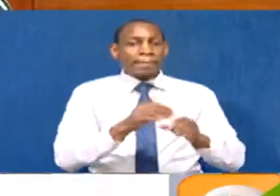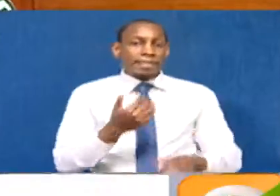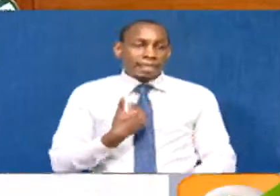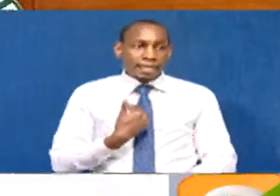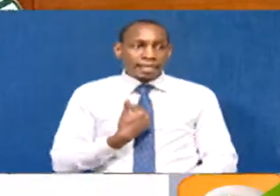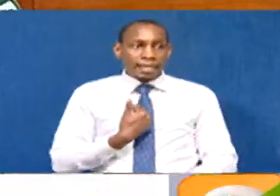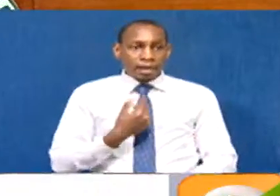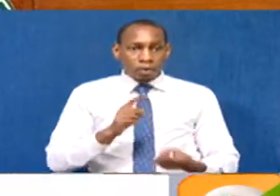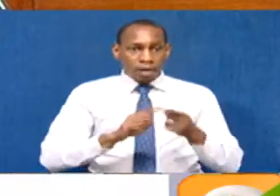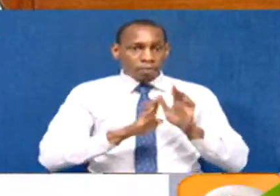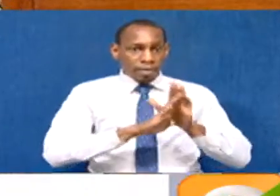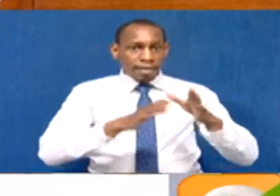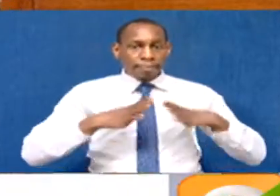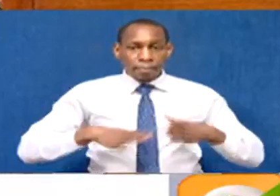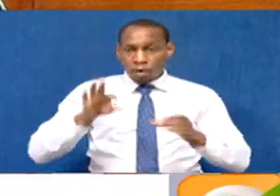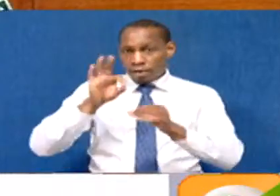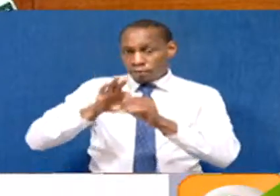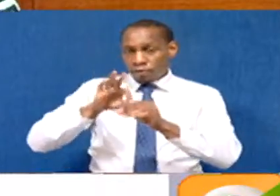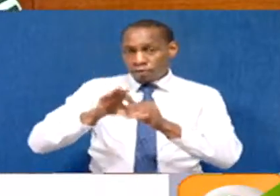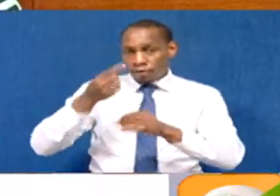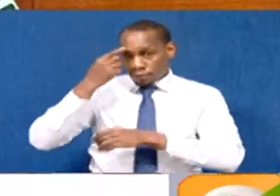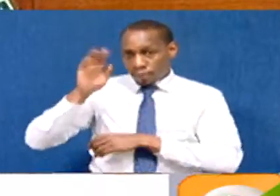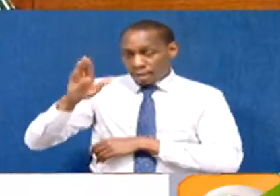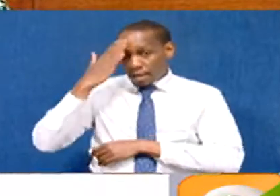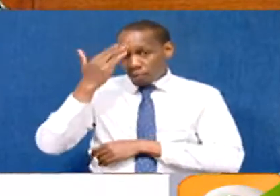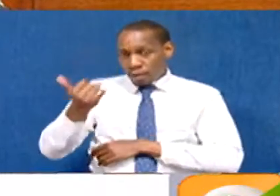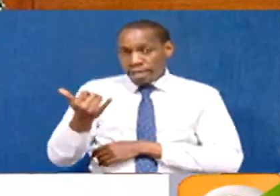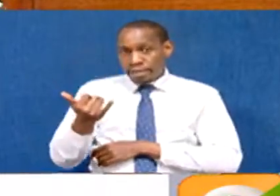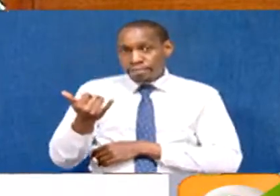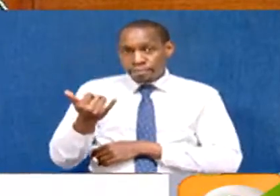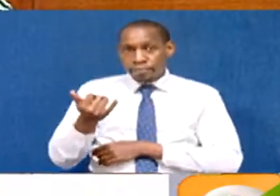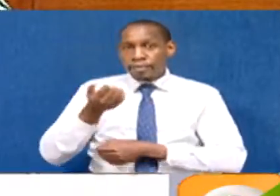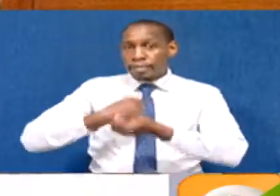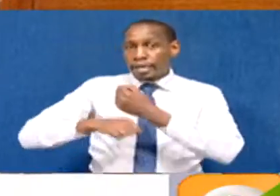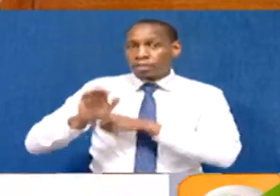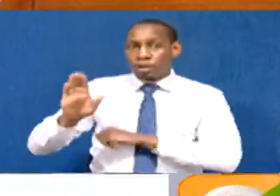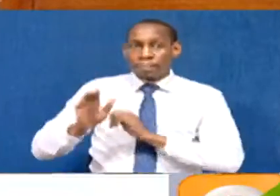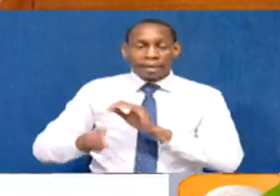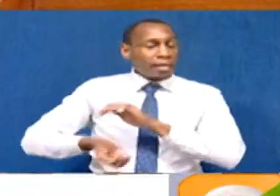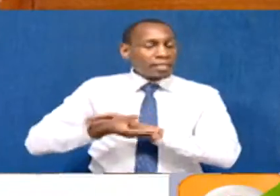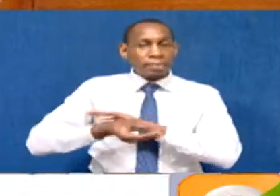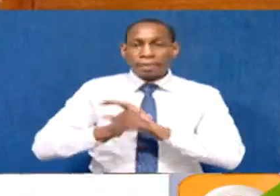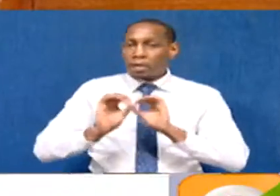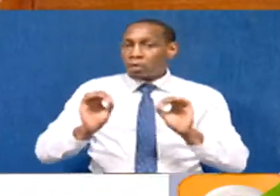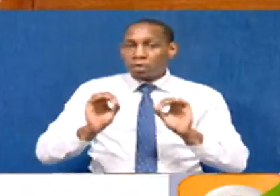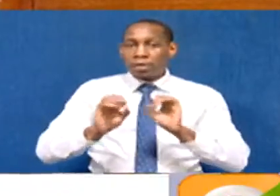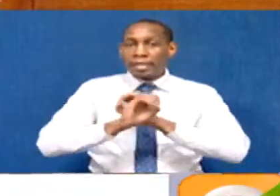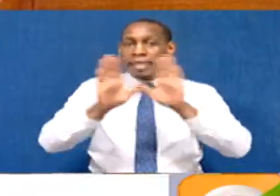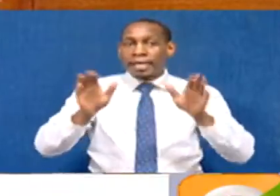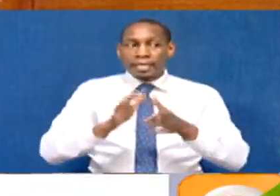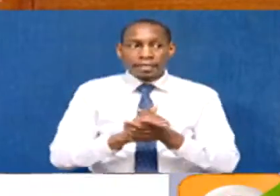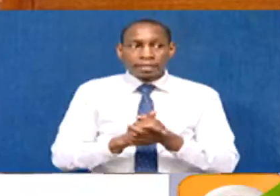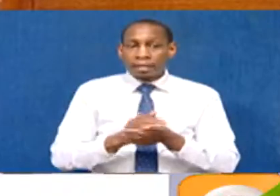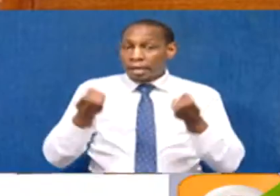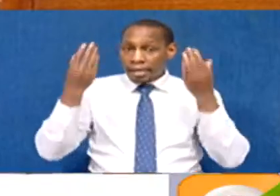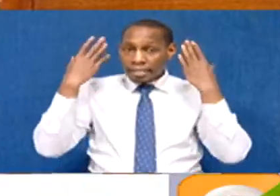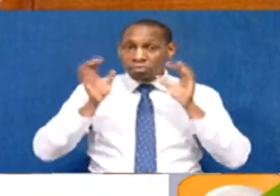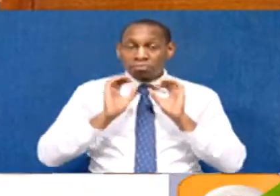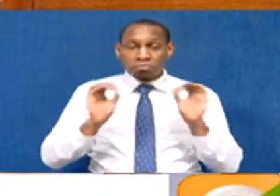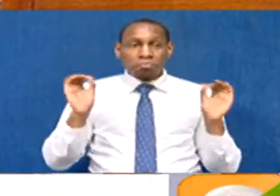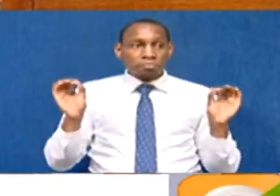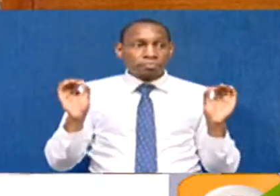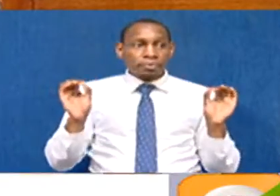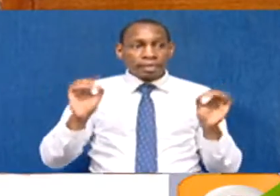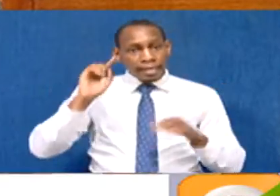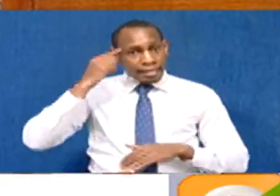you're betraying the people who voted for you, because, you know, your actions are not being explained properly, are not being understood.